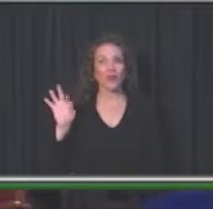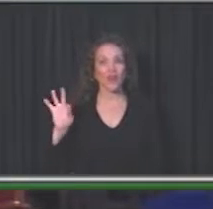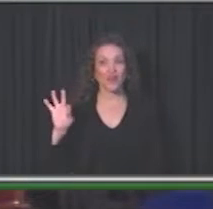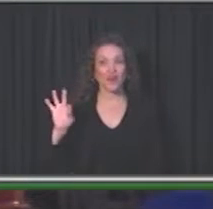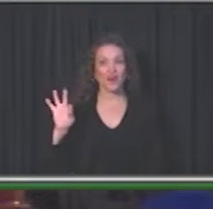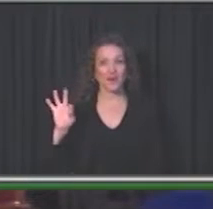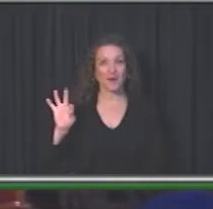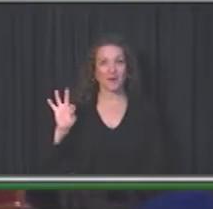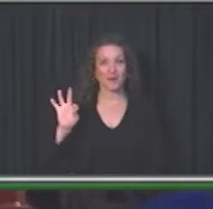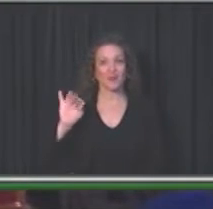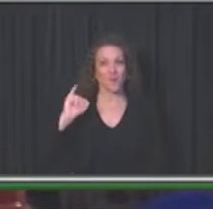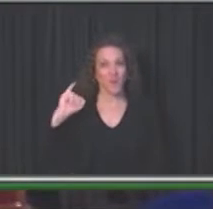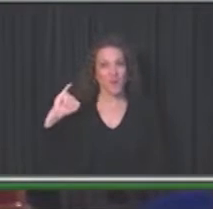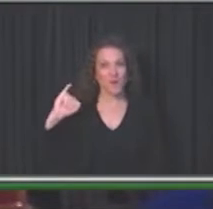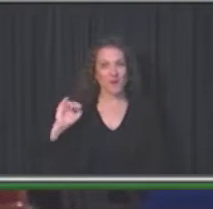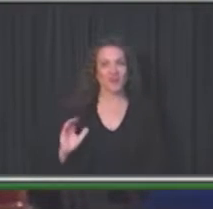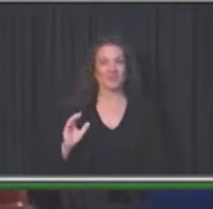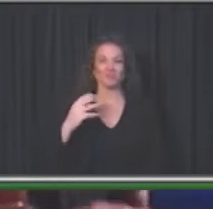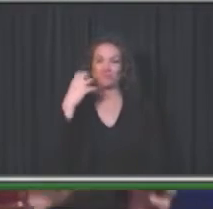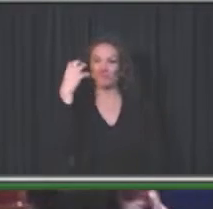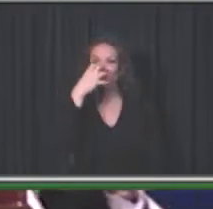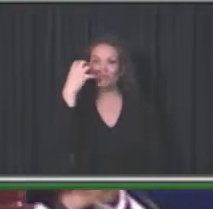4,939 Hornets.